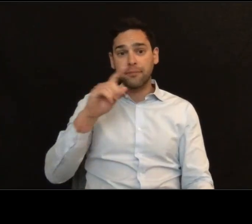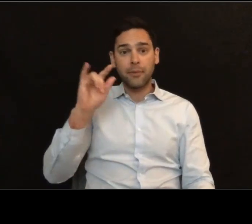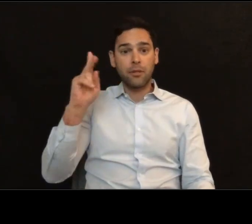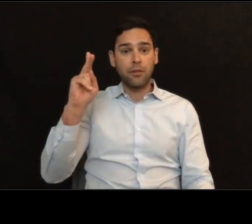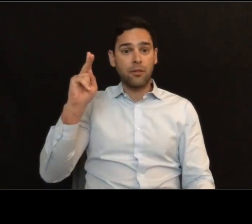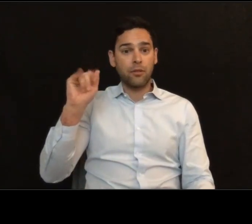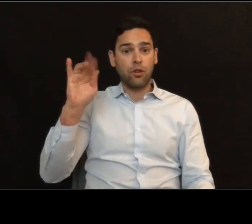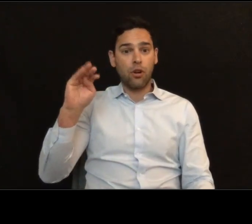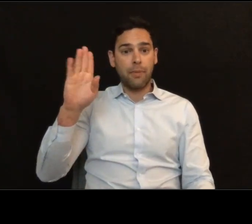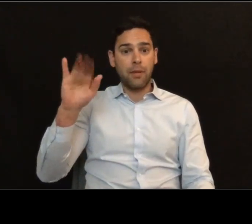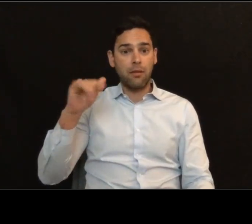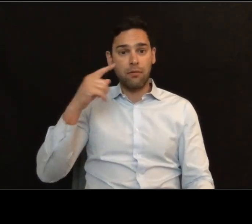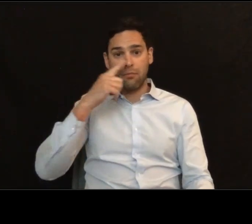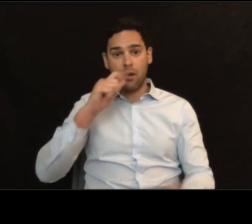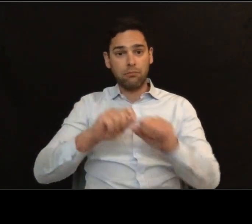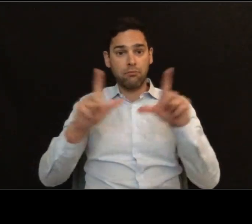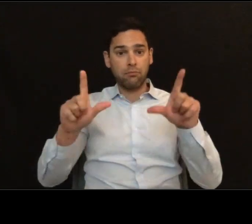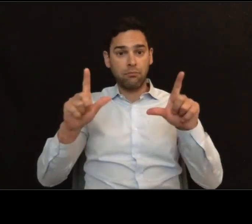Hello. There you are. Okay, great.